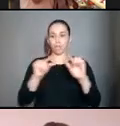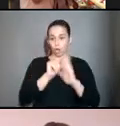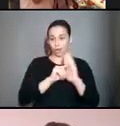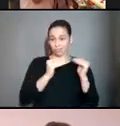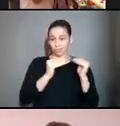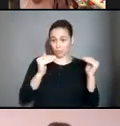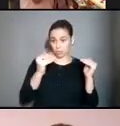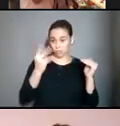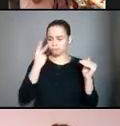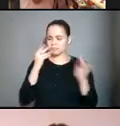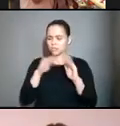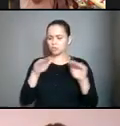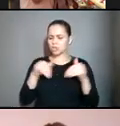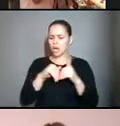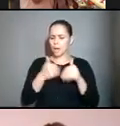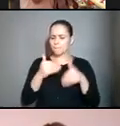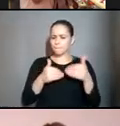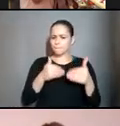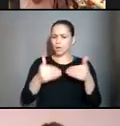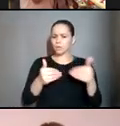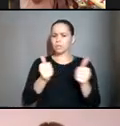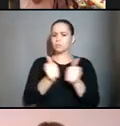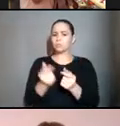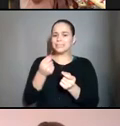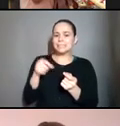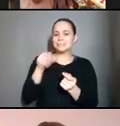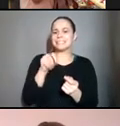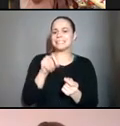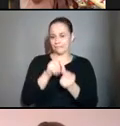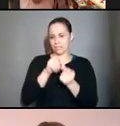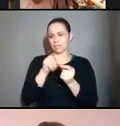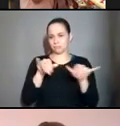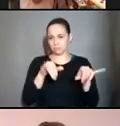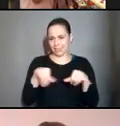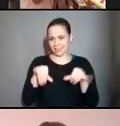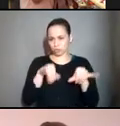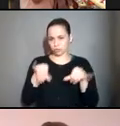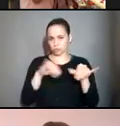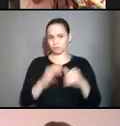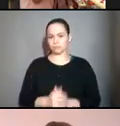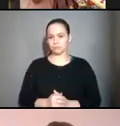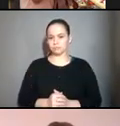child's progress on specific standards.